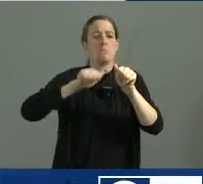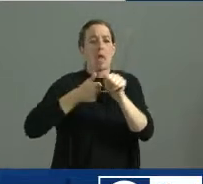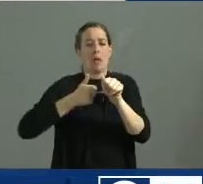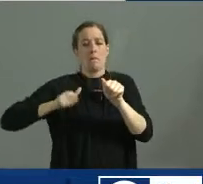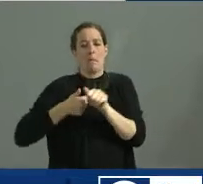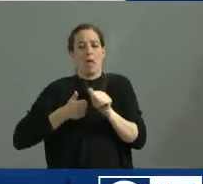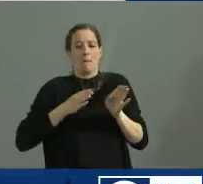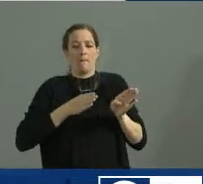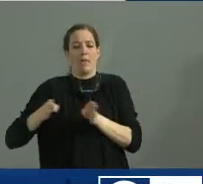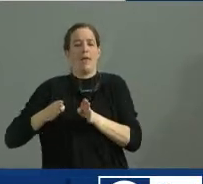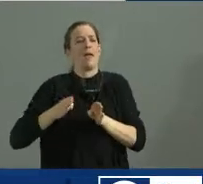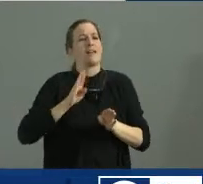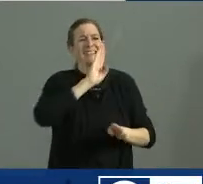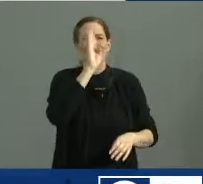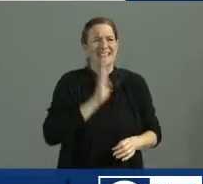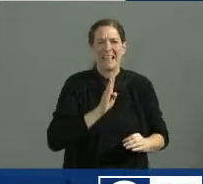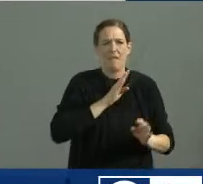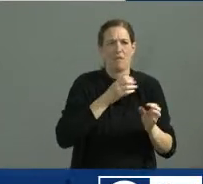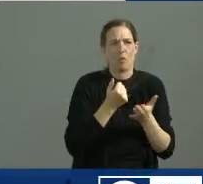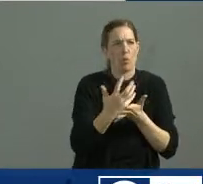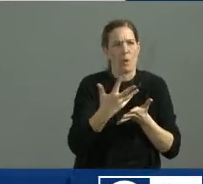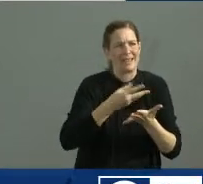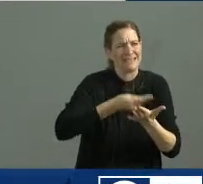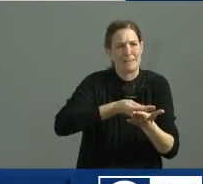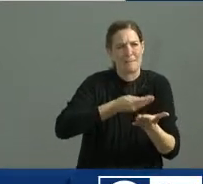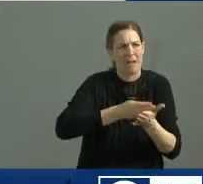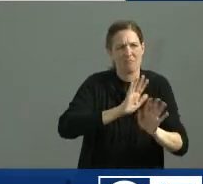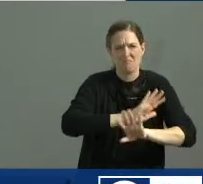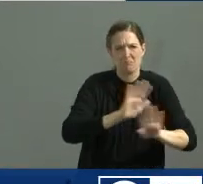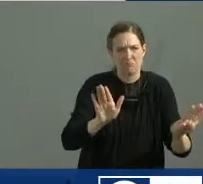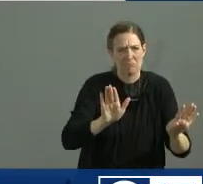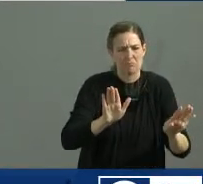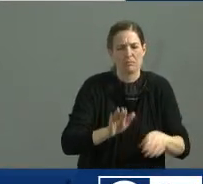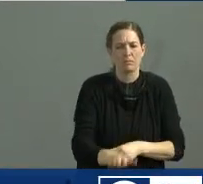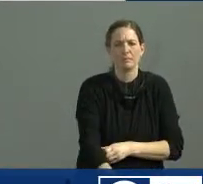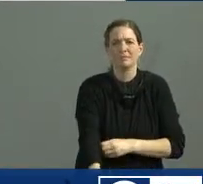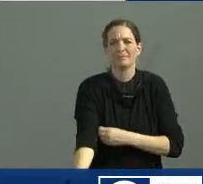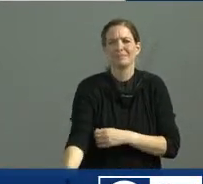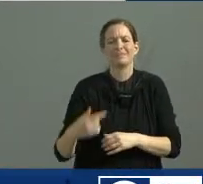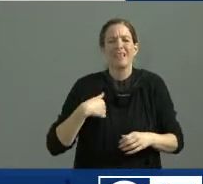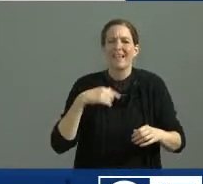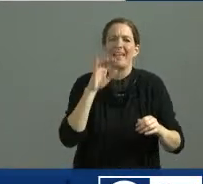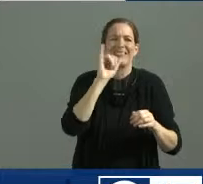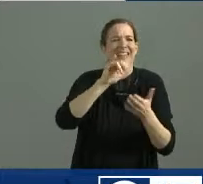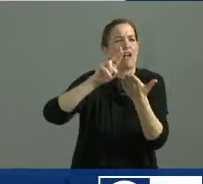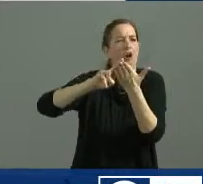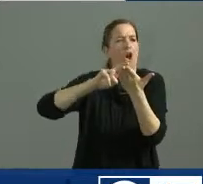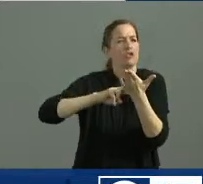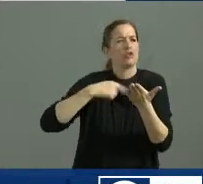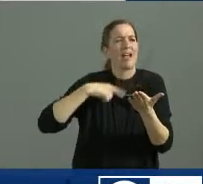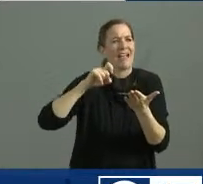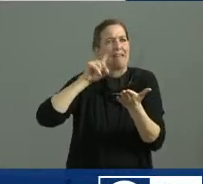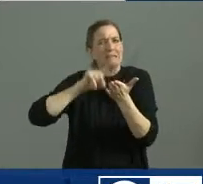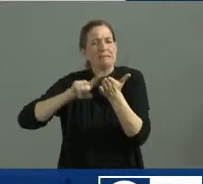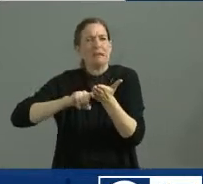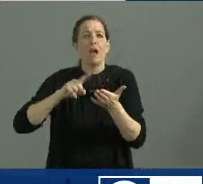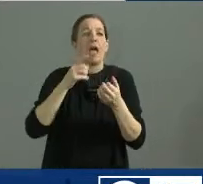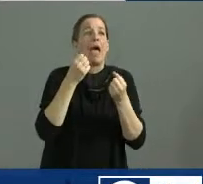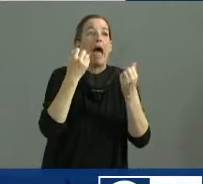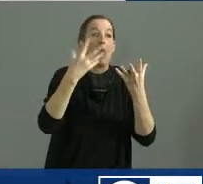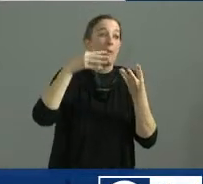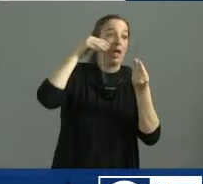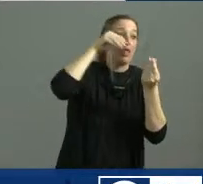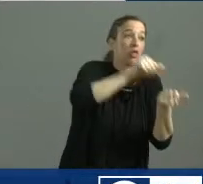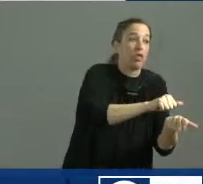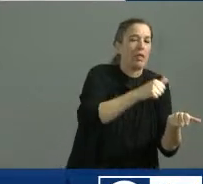money. I'd have to go back though and look at all of the, look at the funding that was put into that. I'm sorry, I don't have that on the top of my head. Well, I appreciate it. Thank